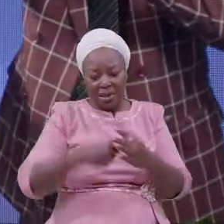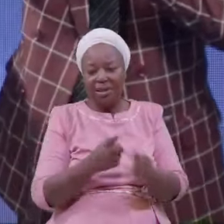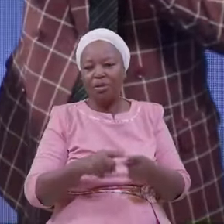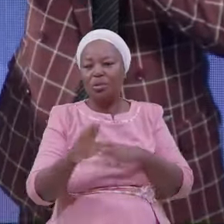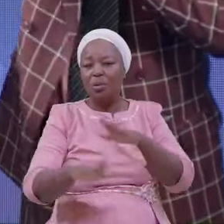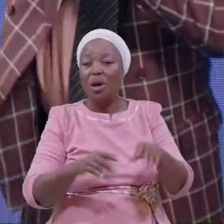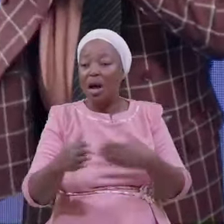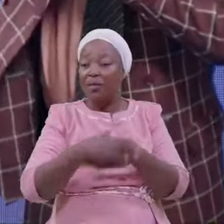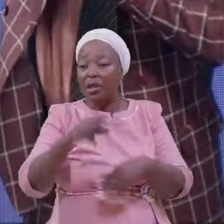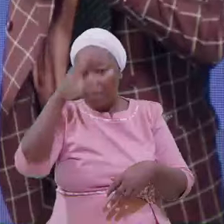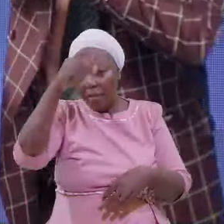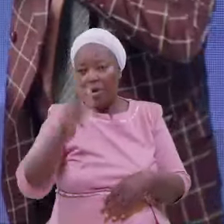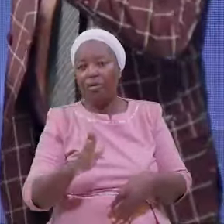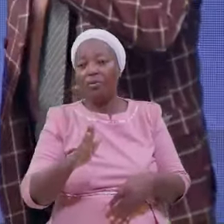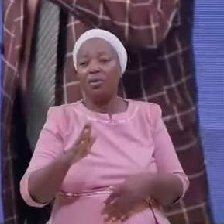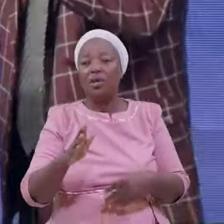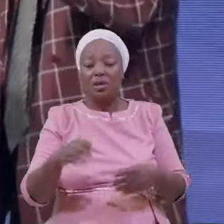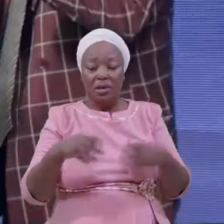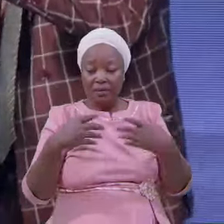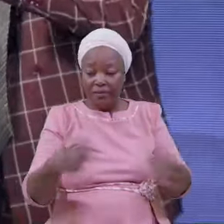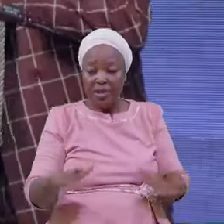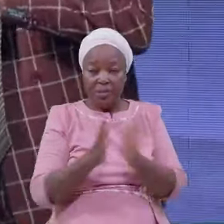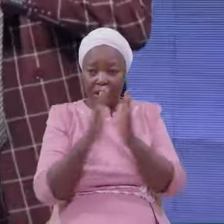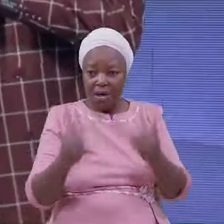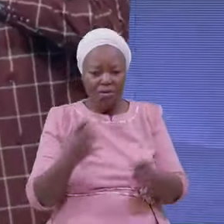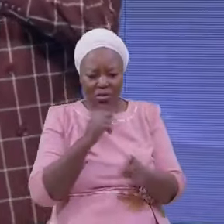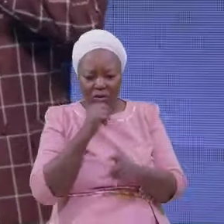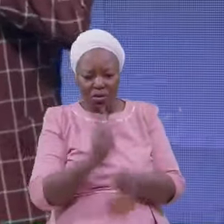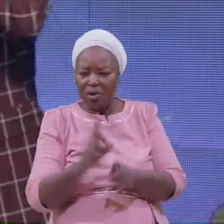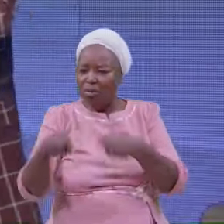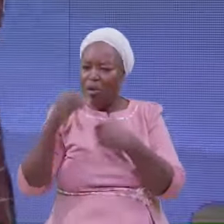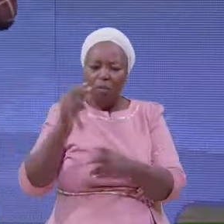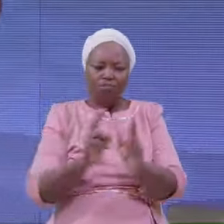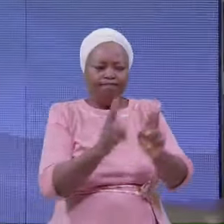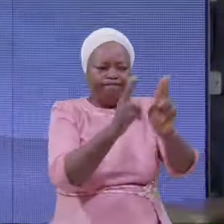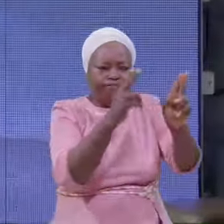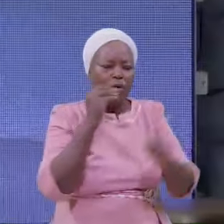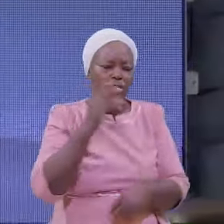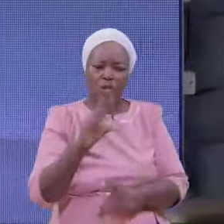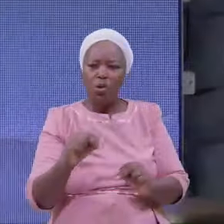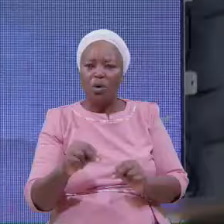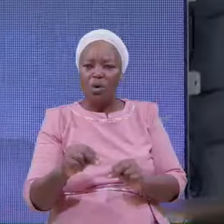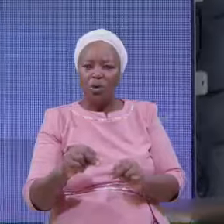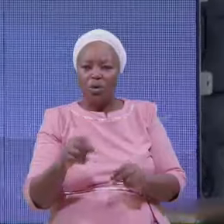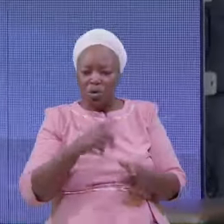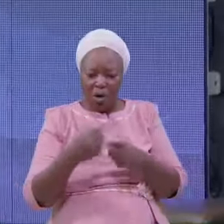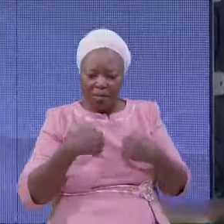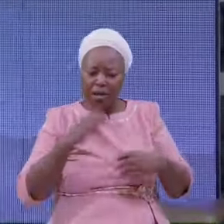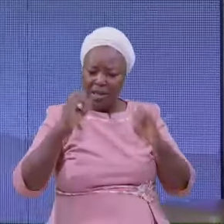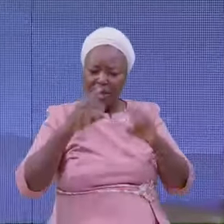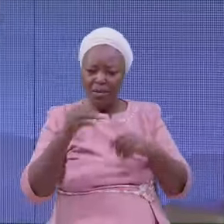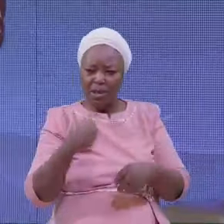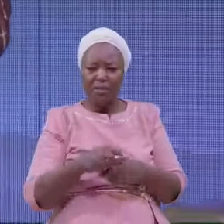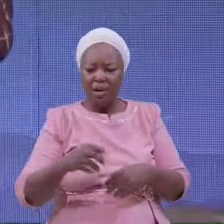you will not just be moving. You will exercise. You shake your leg. You shake your leg like this. You shake your hand.